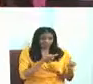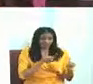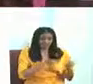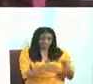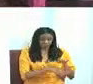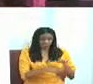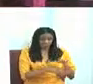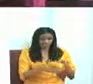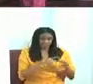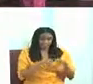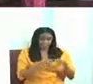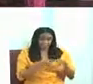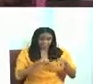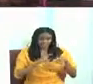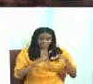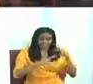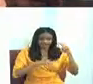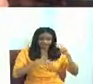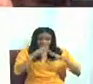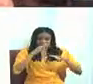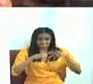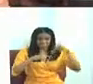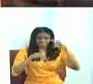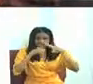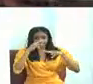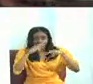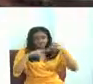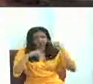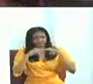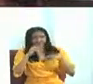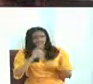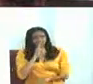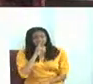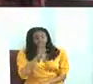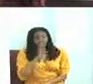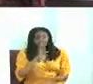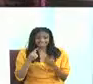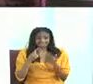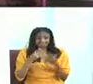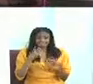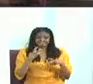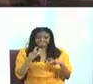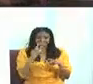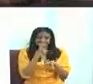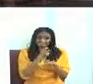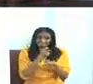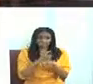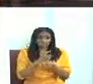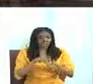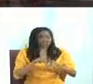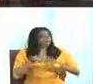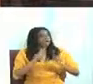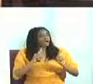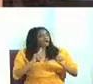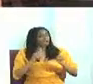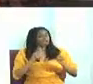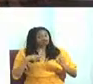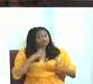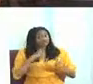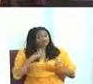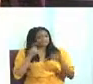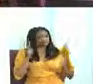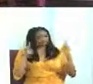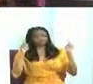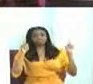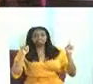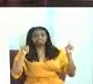and work our way back up, and it was just an emotional time. It was a very difficult time, but we got through it, and she'll tell you